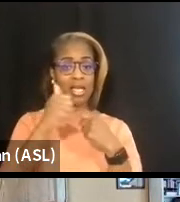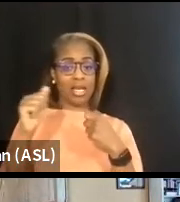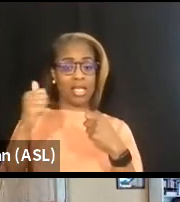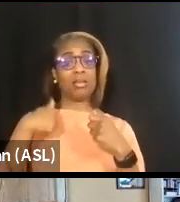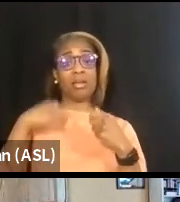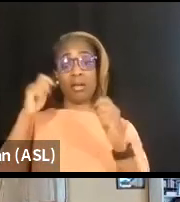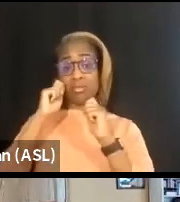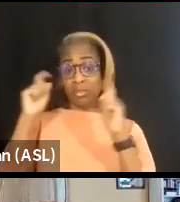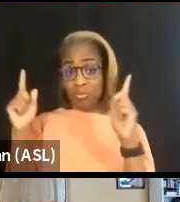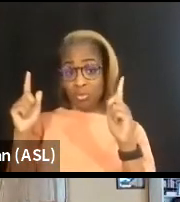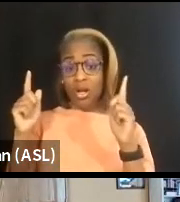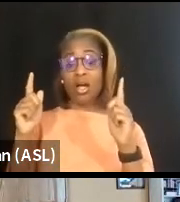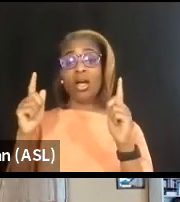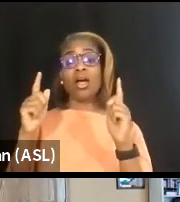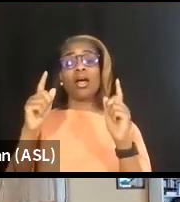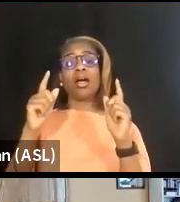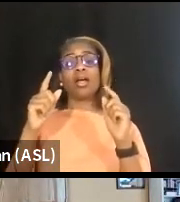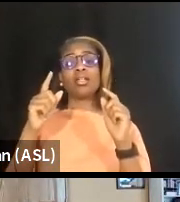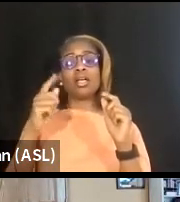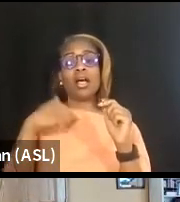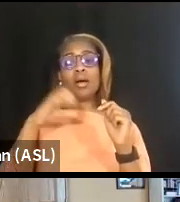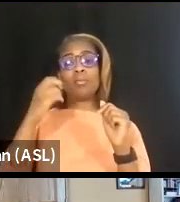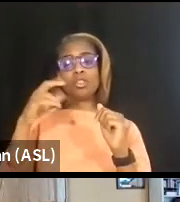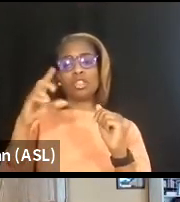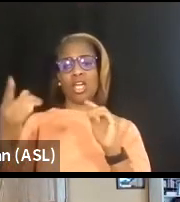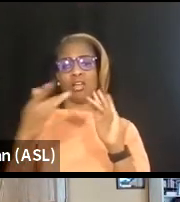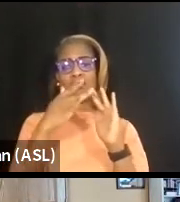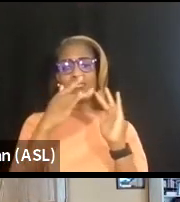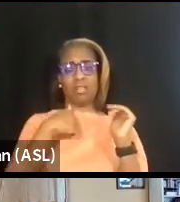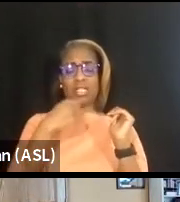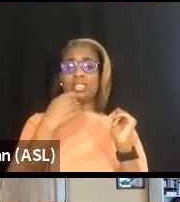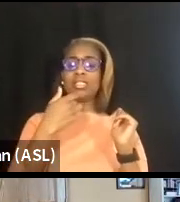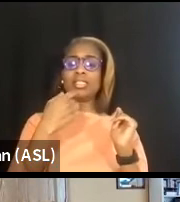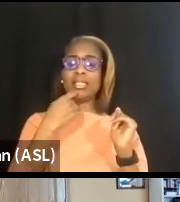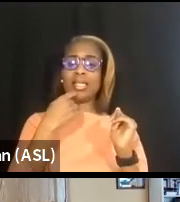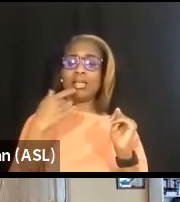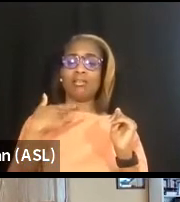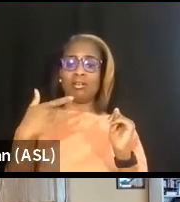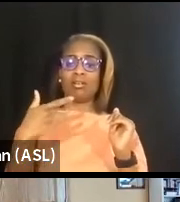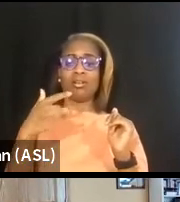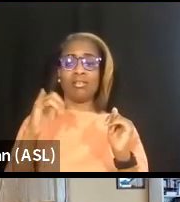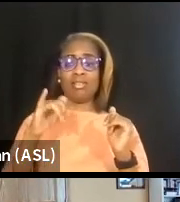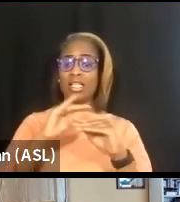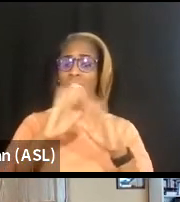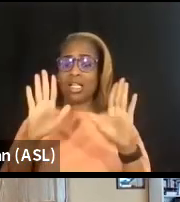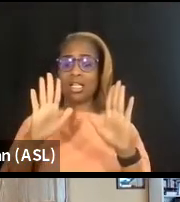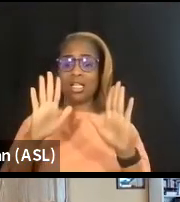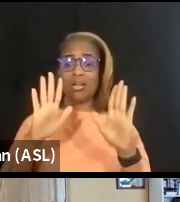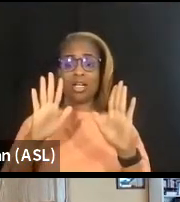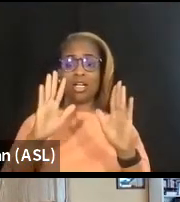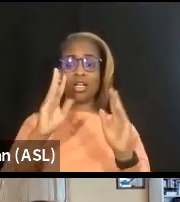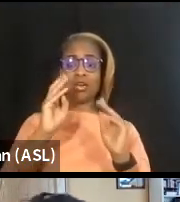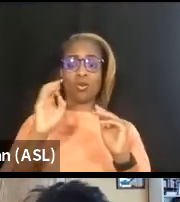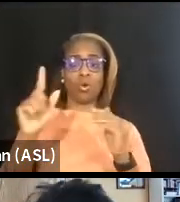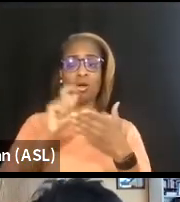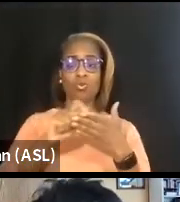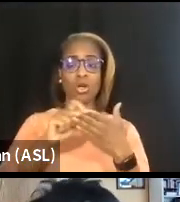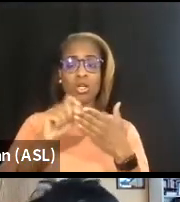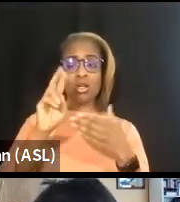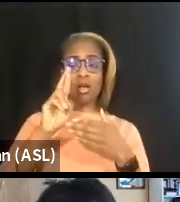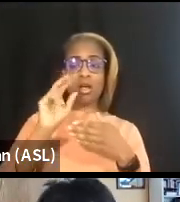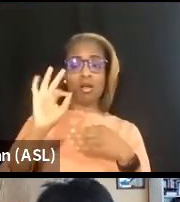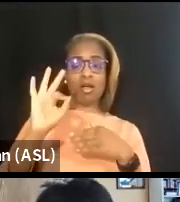surprised. Chad reached out to me and he said, generally this points to a clear, well-written RFP if they don't